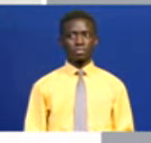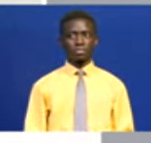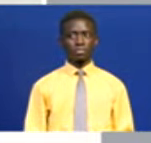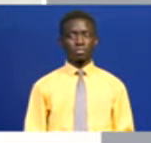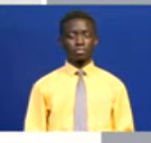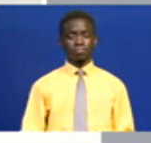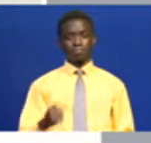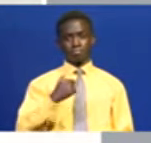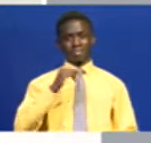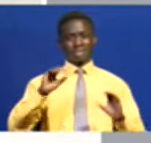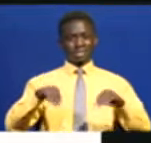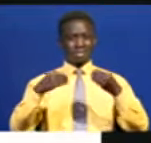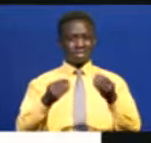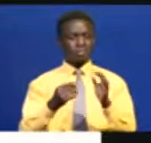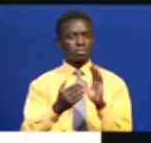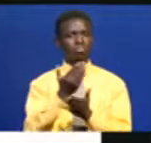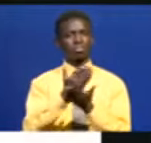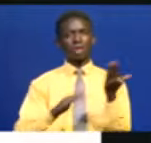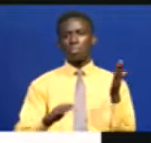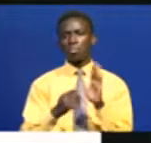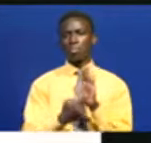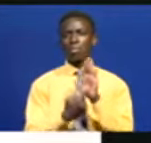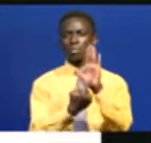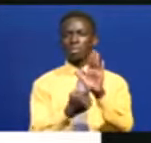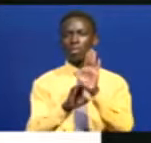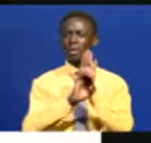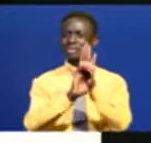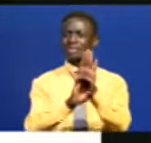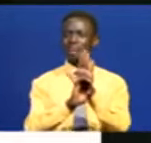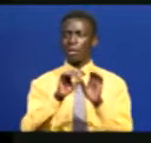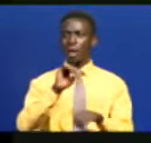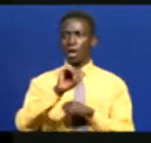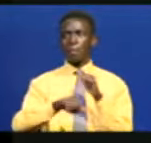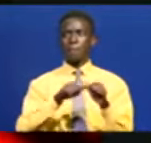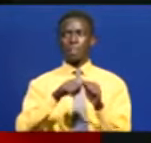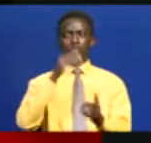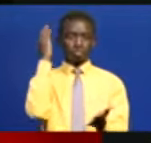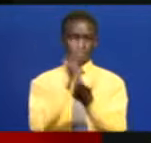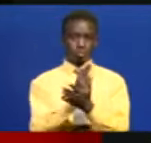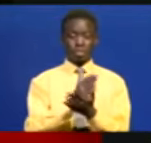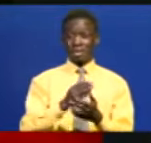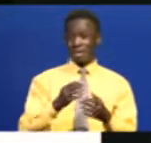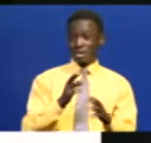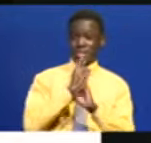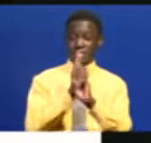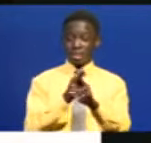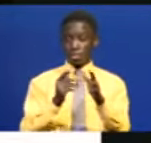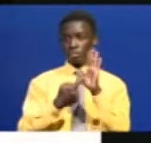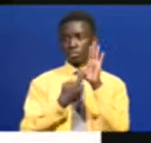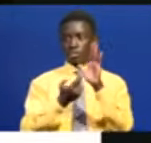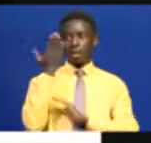I want to give you some example about real results. For example, for the